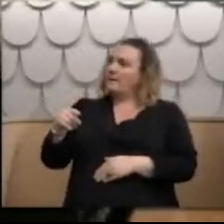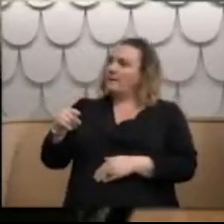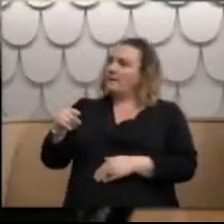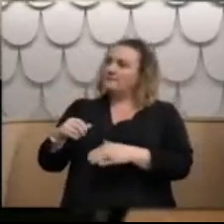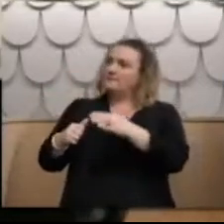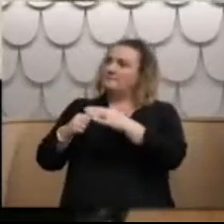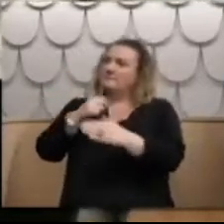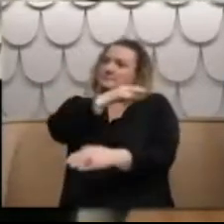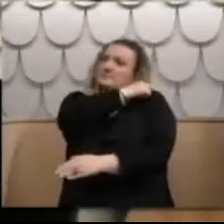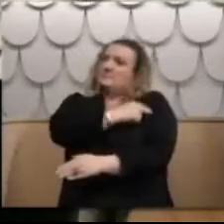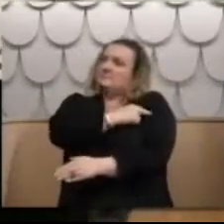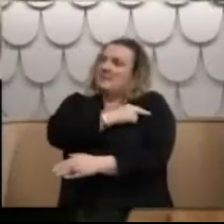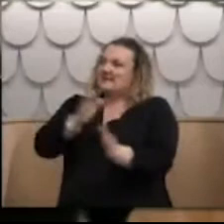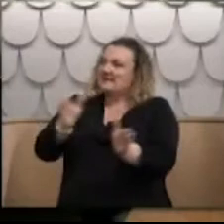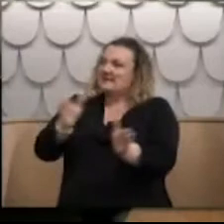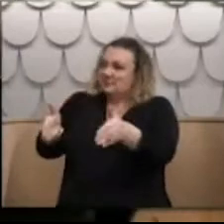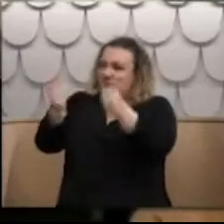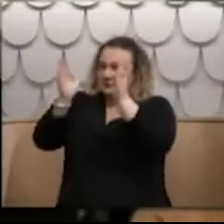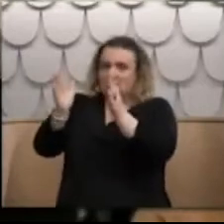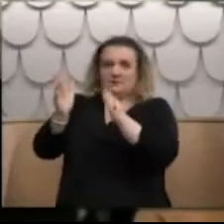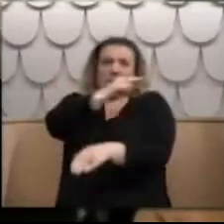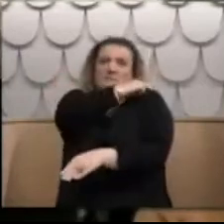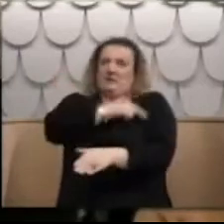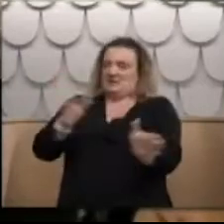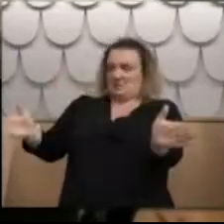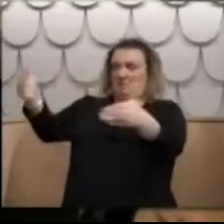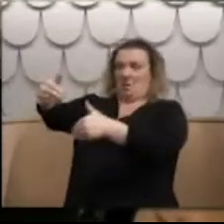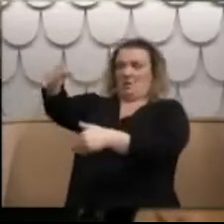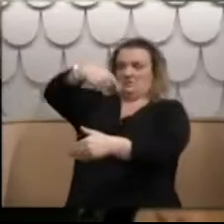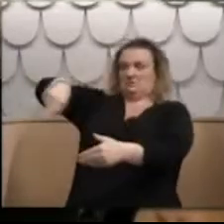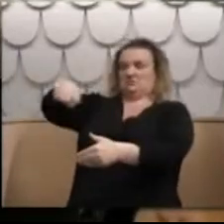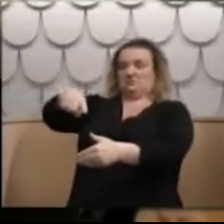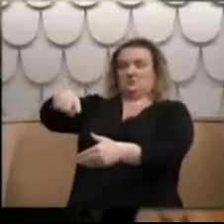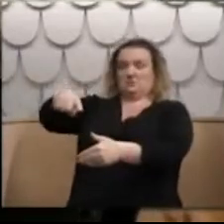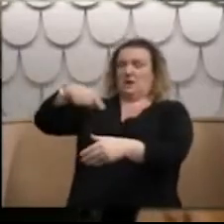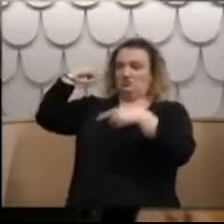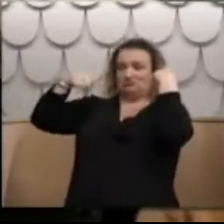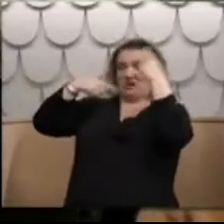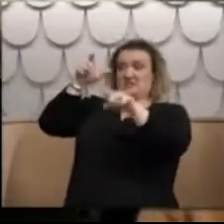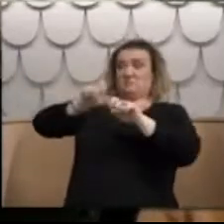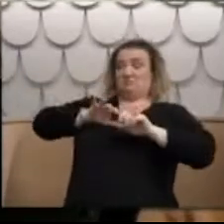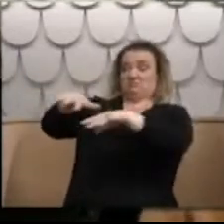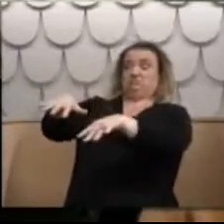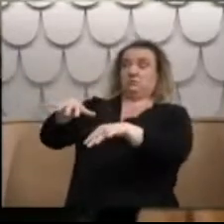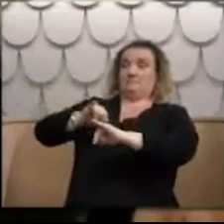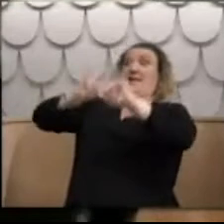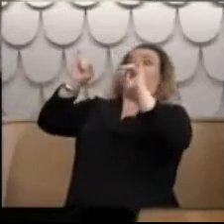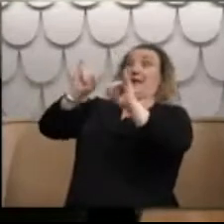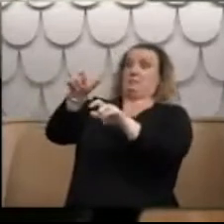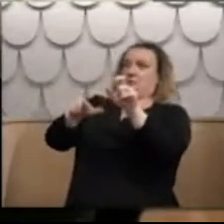maximum, what's that? Can you tell us about what maximum is? Maximum block is where all the mad people go, or all the bad people